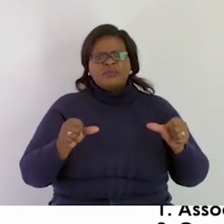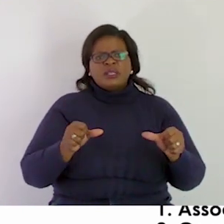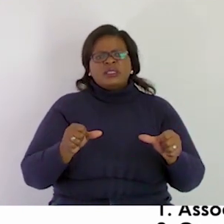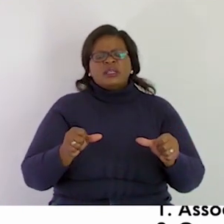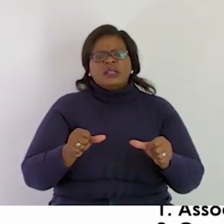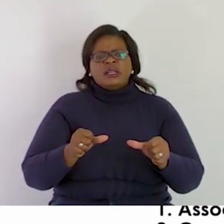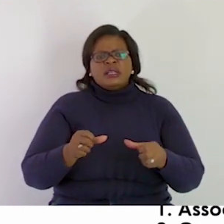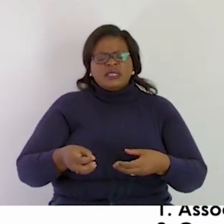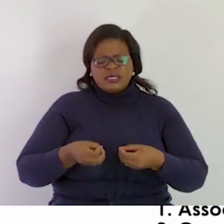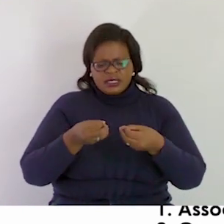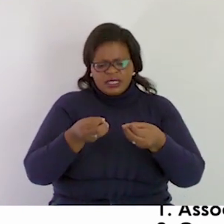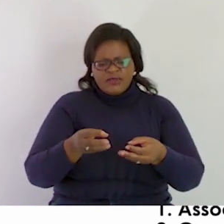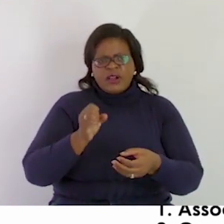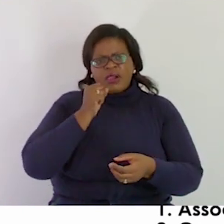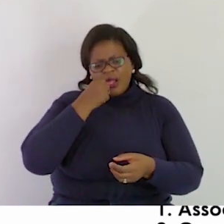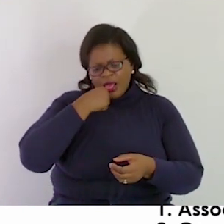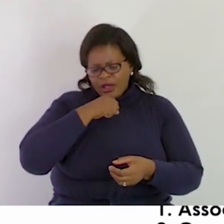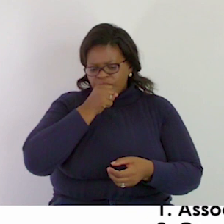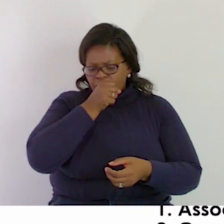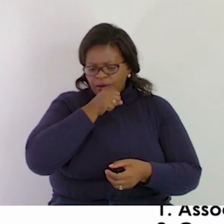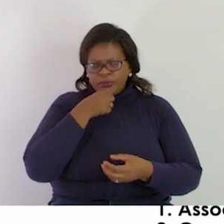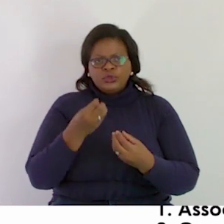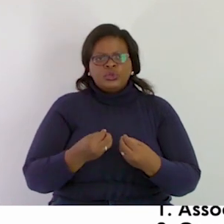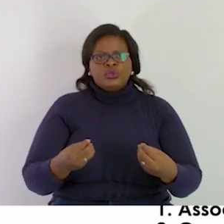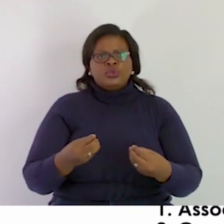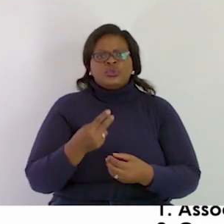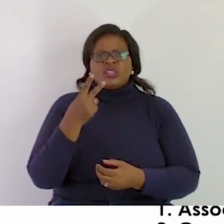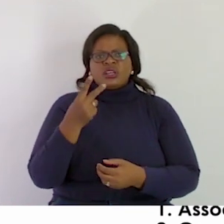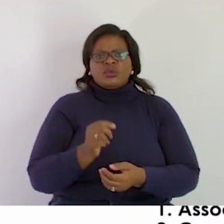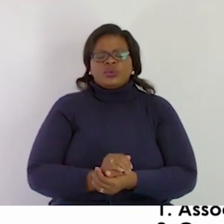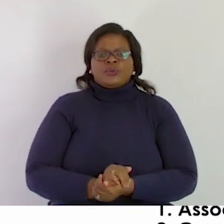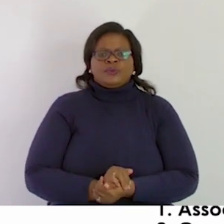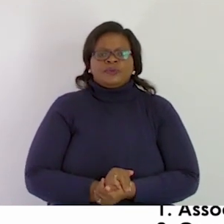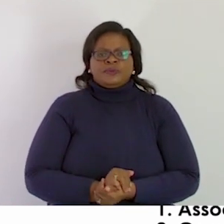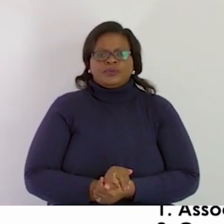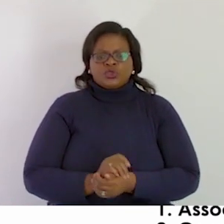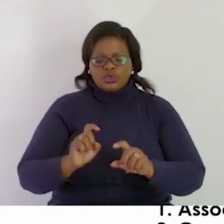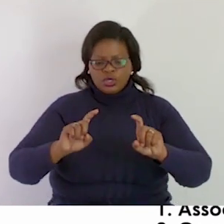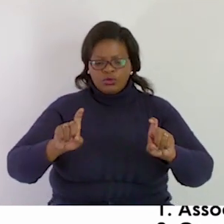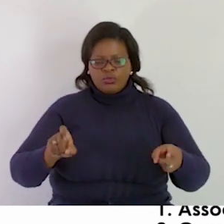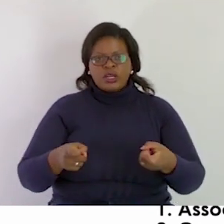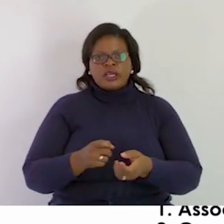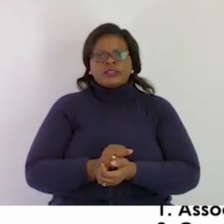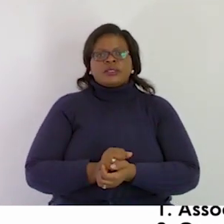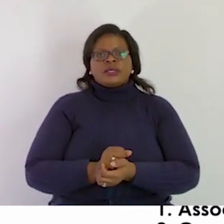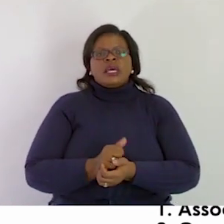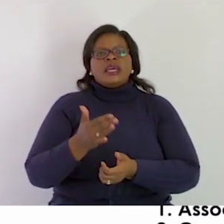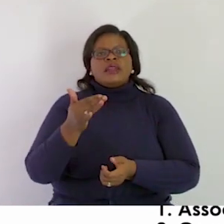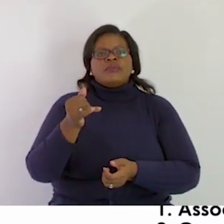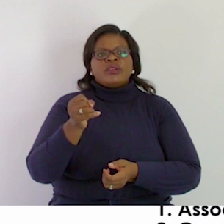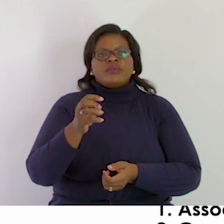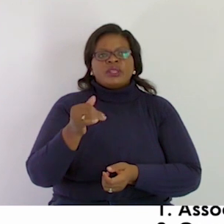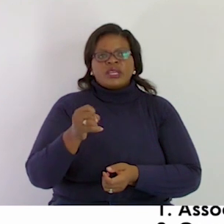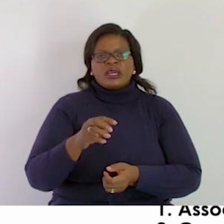ice creams to the children. There are 2 inside the brackets. So in mathematical way,